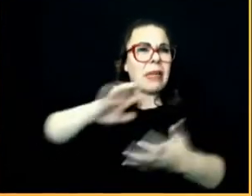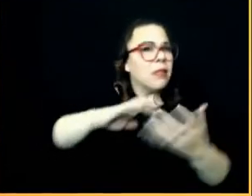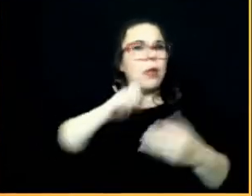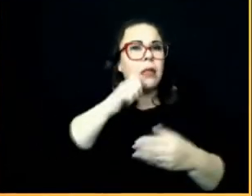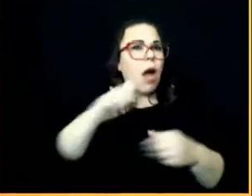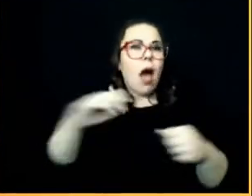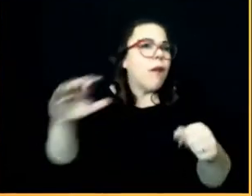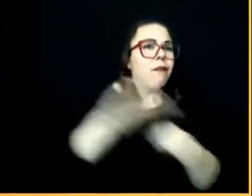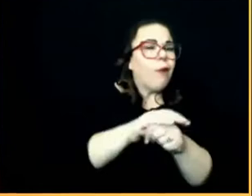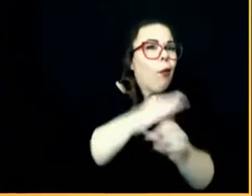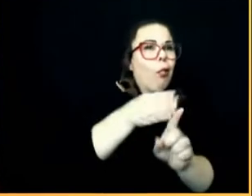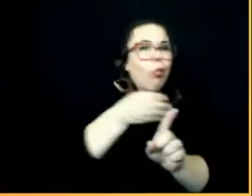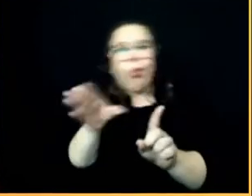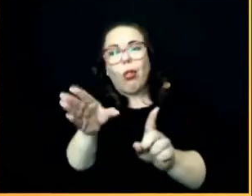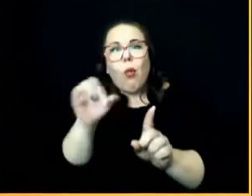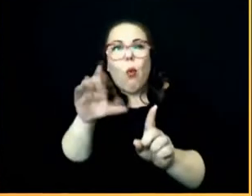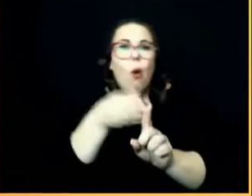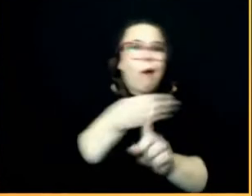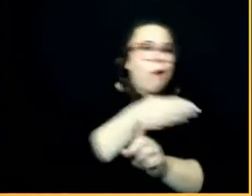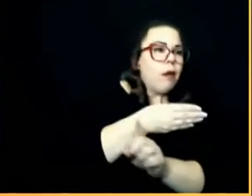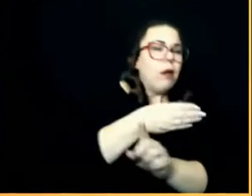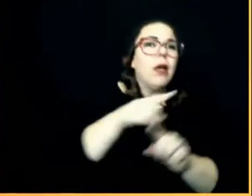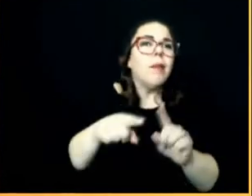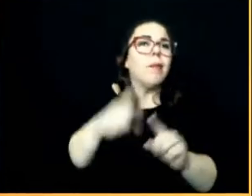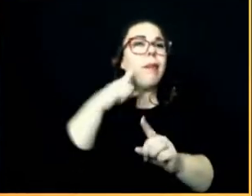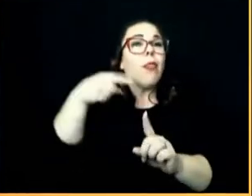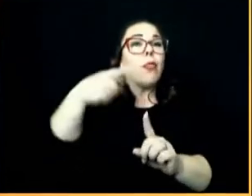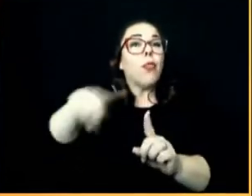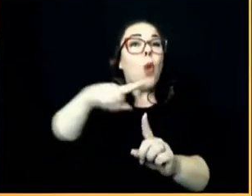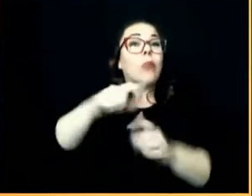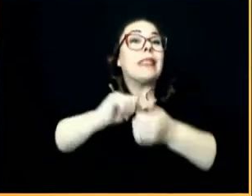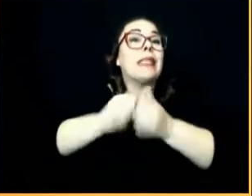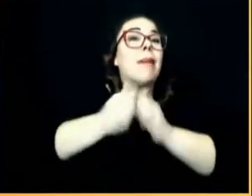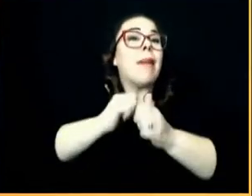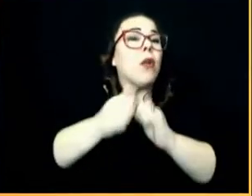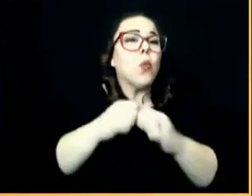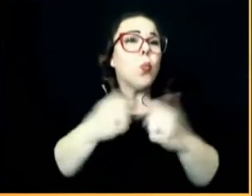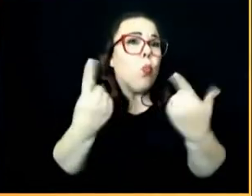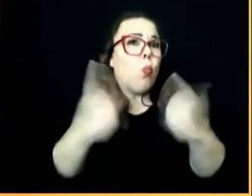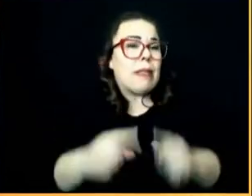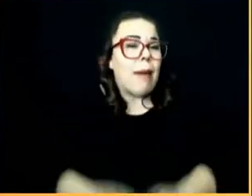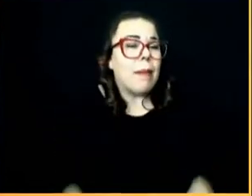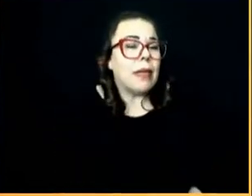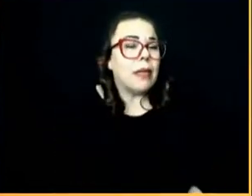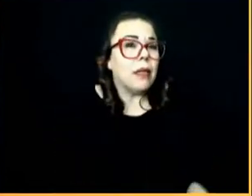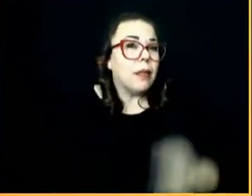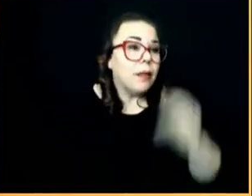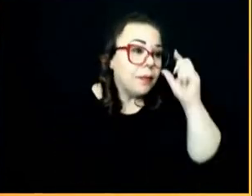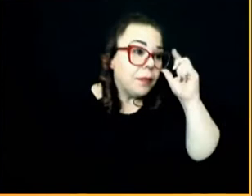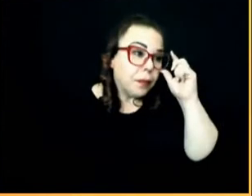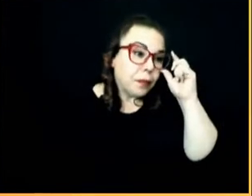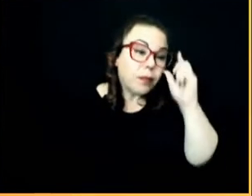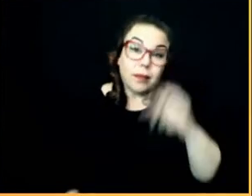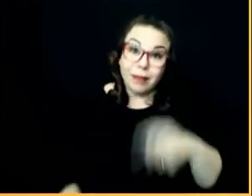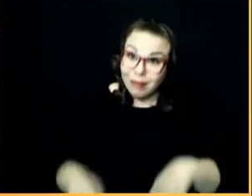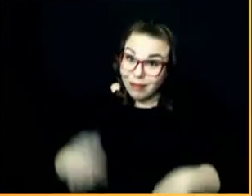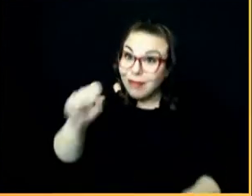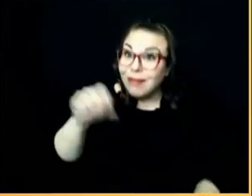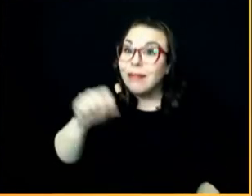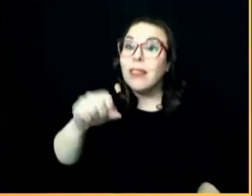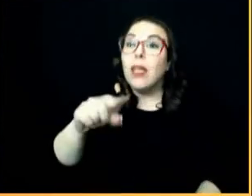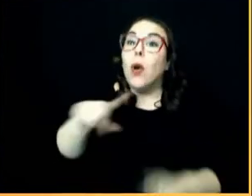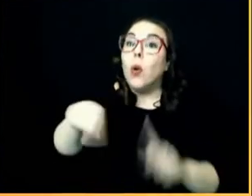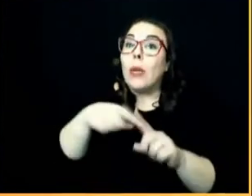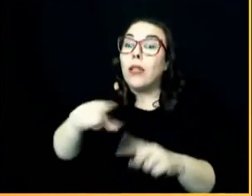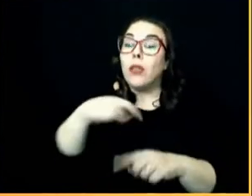in these places. What's happening with the electorate? Yeah, people are meeting trans people. You know, if you look